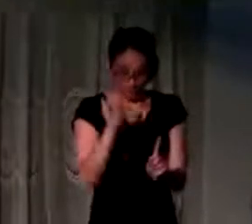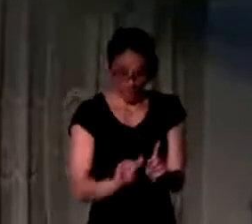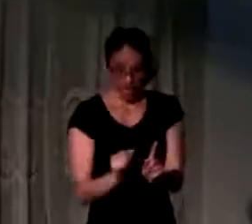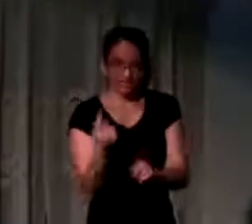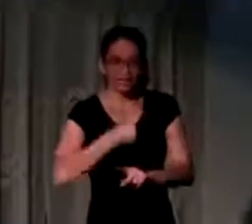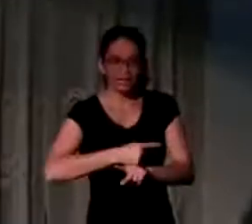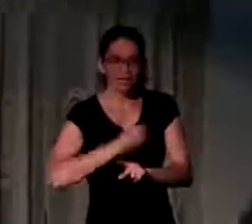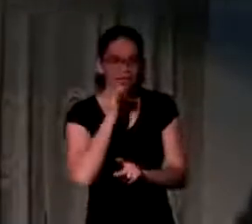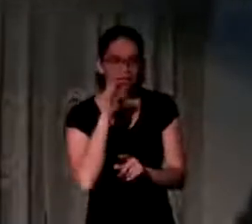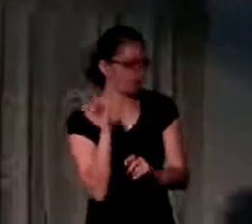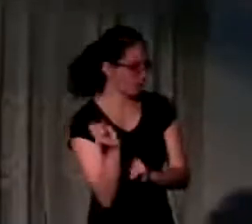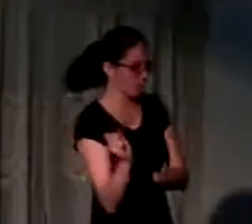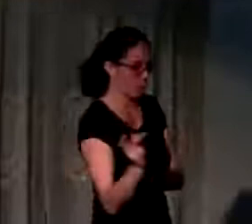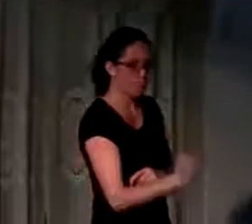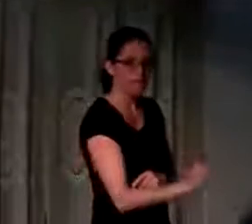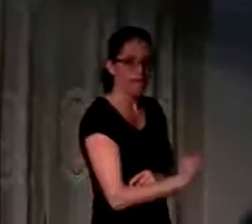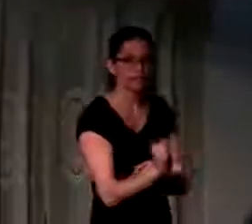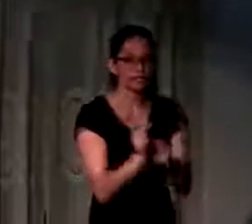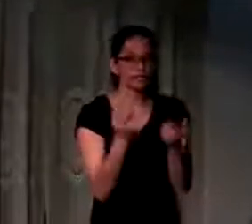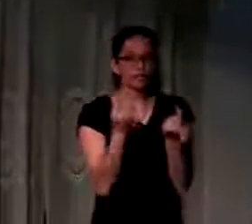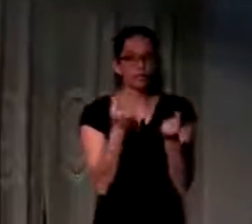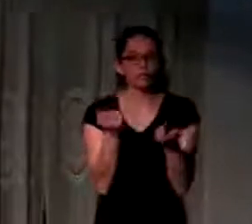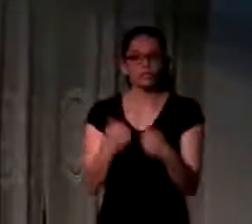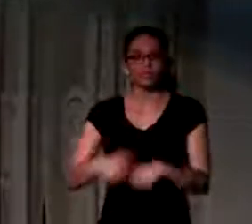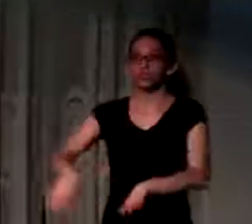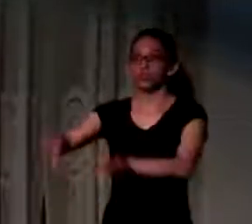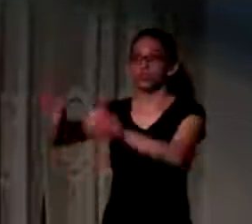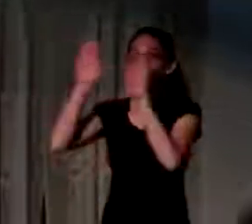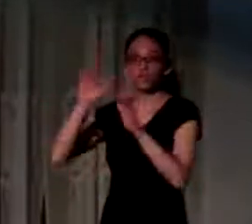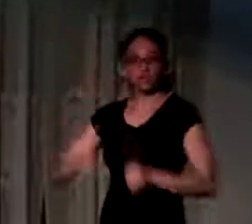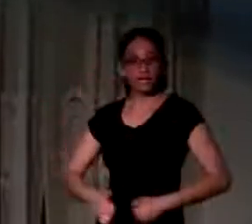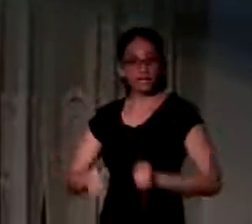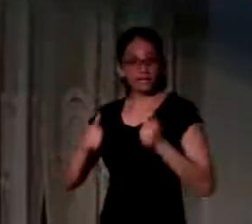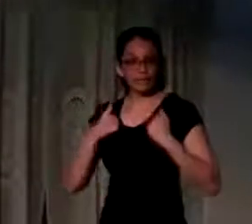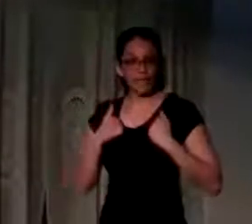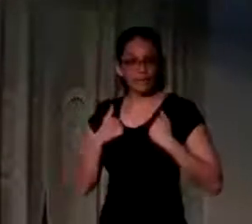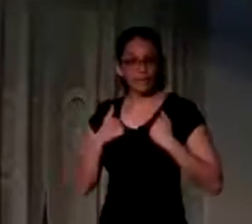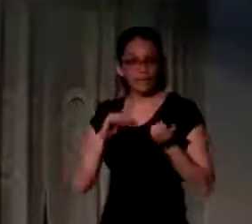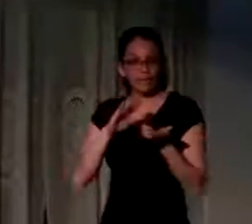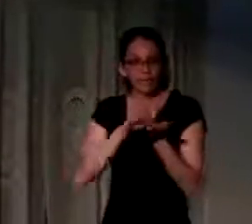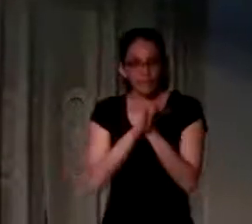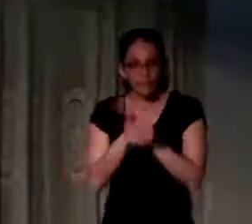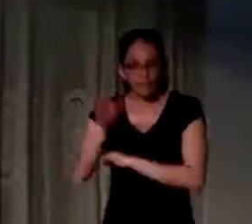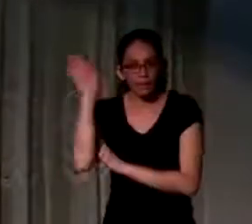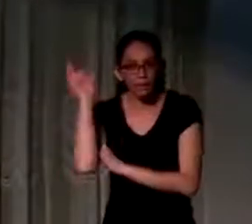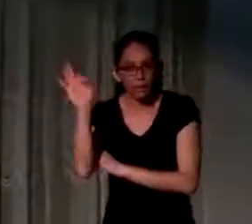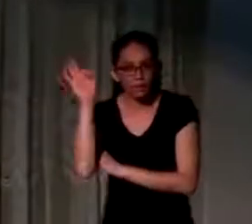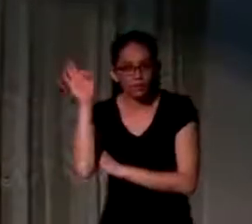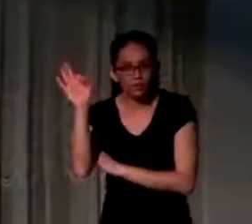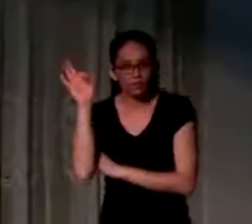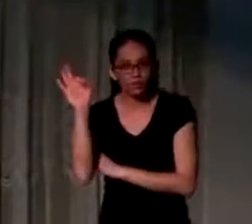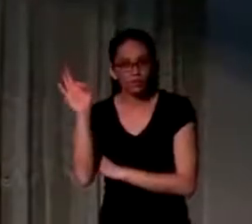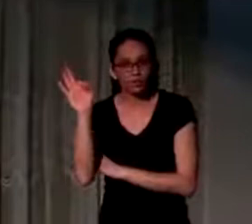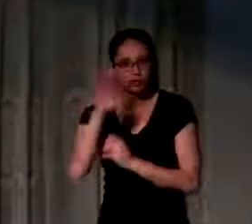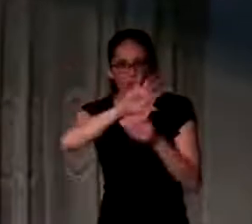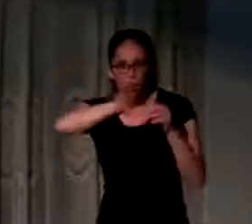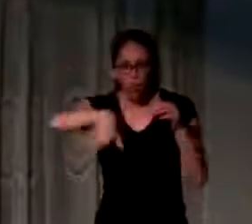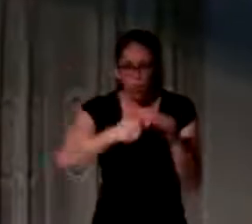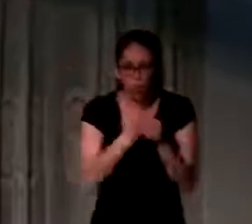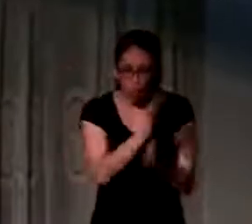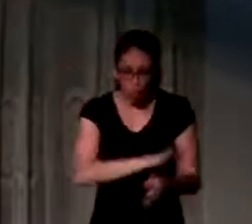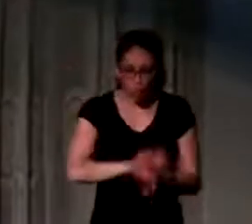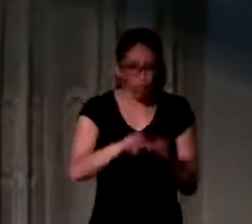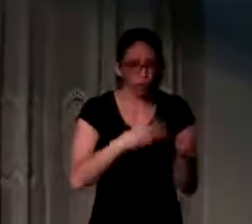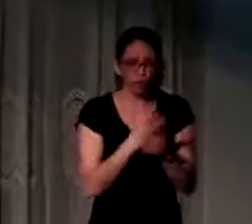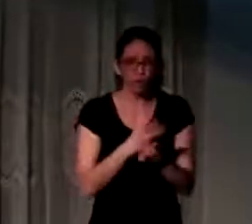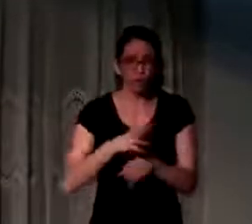forward, he gave up his life. And he went and he preached to the known world. He left everything and